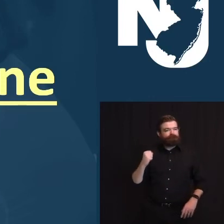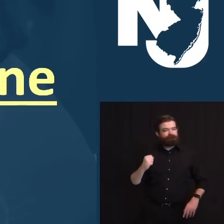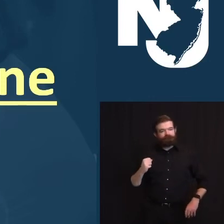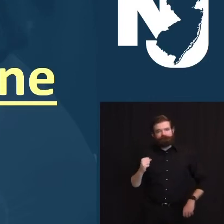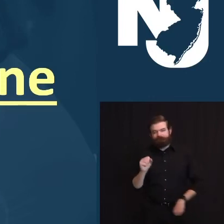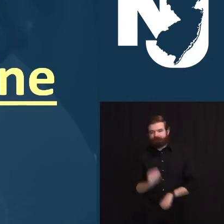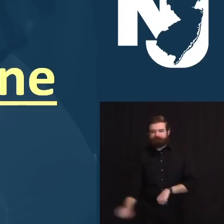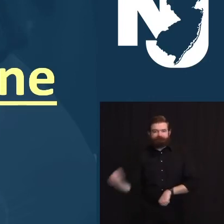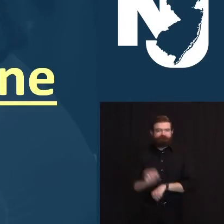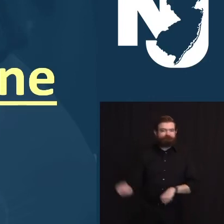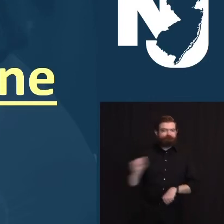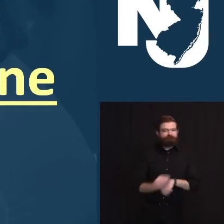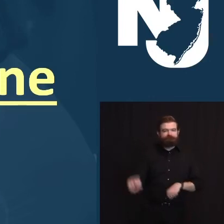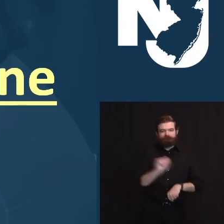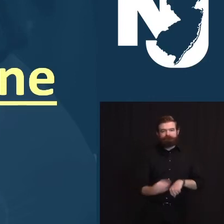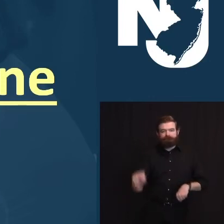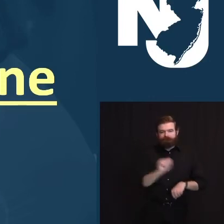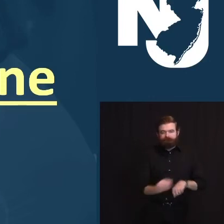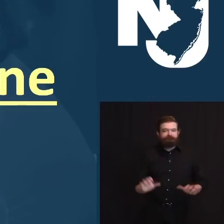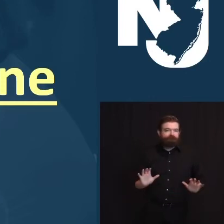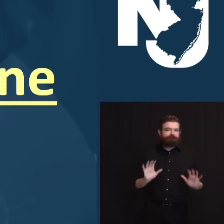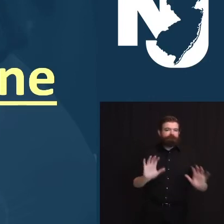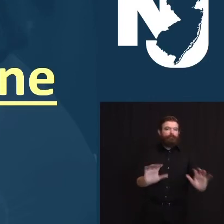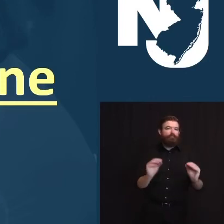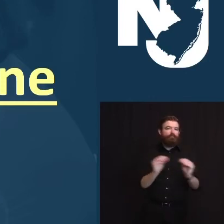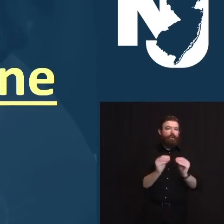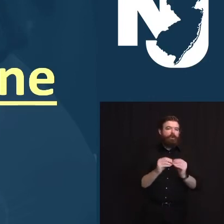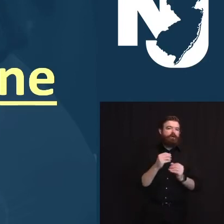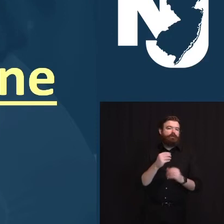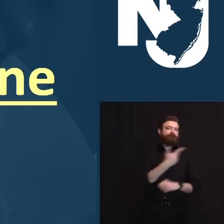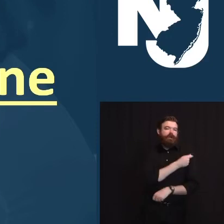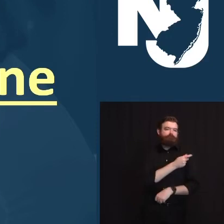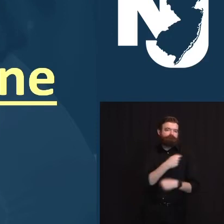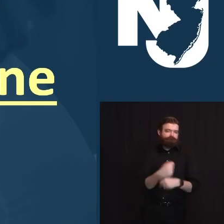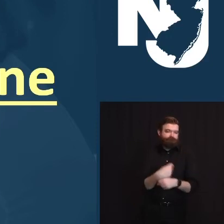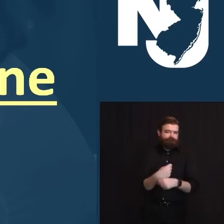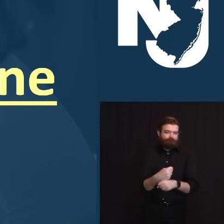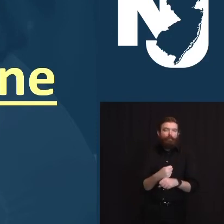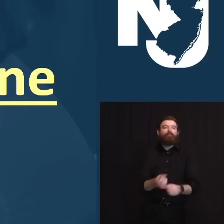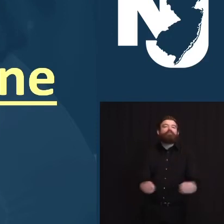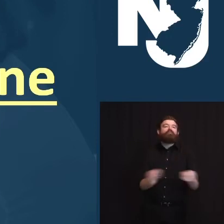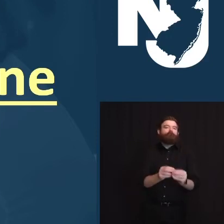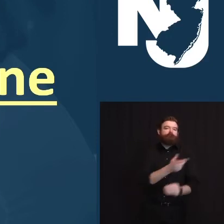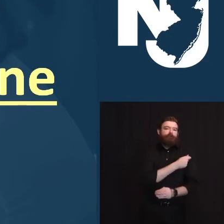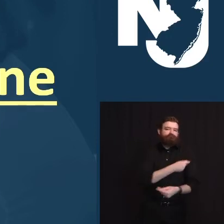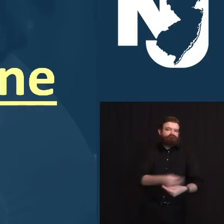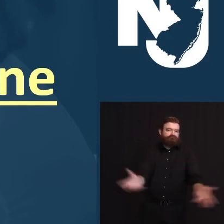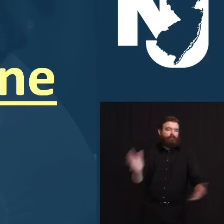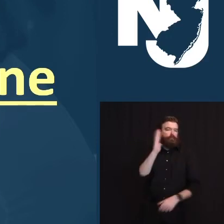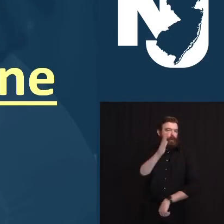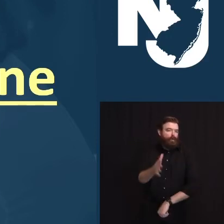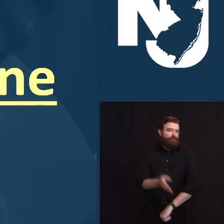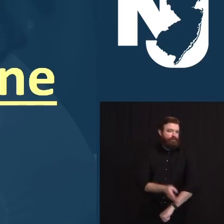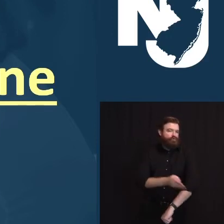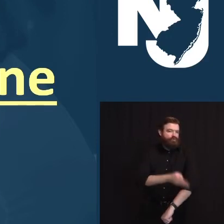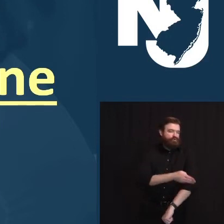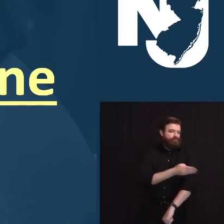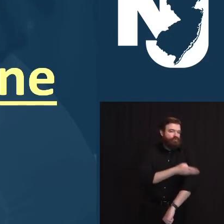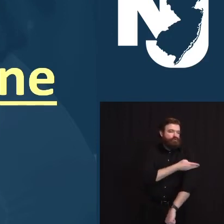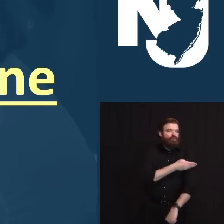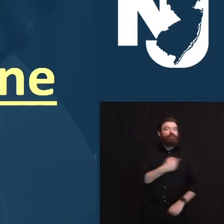distribution and administration, will get us to where we need to be. Meanwhile, we continue to do the best with an